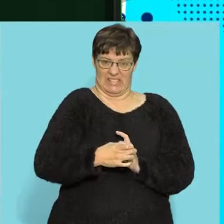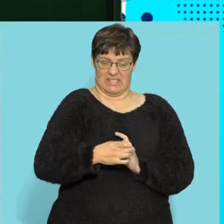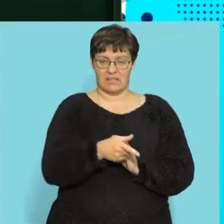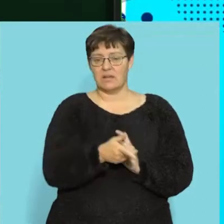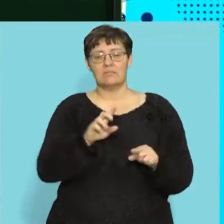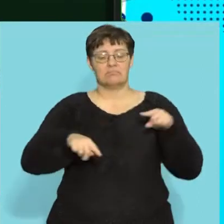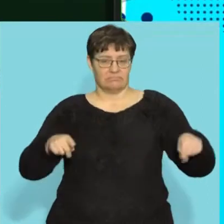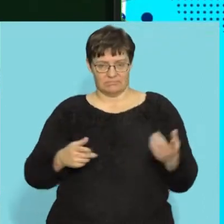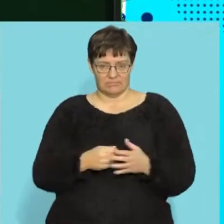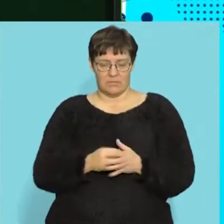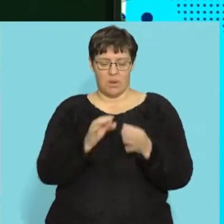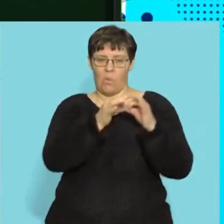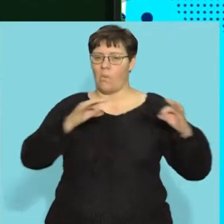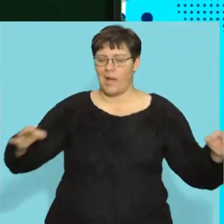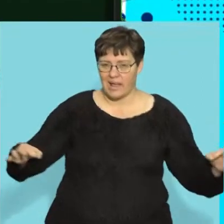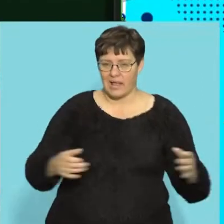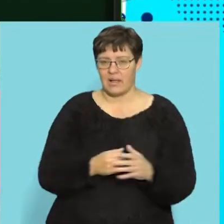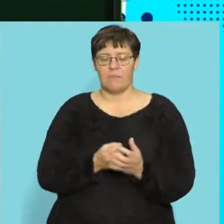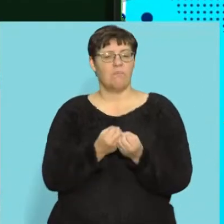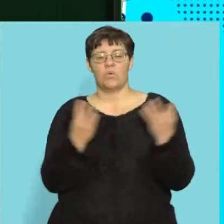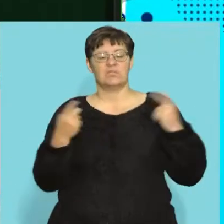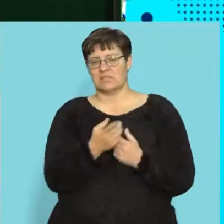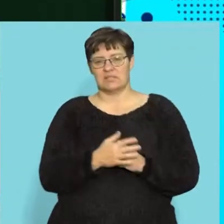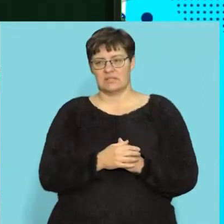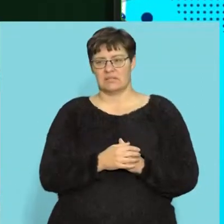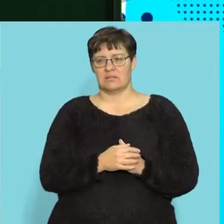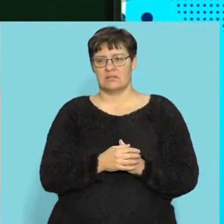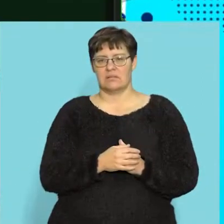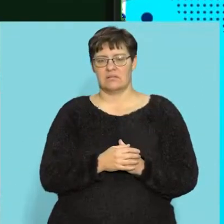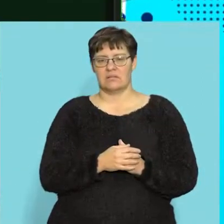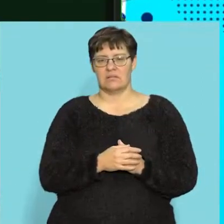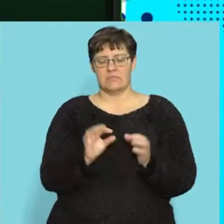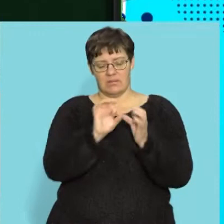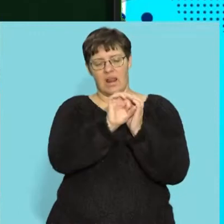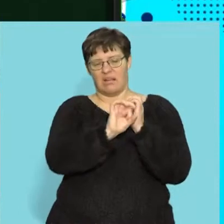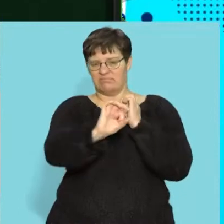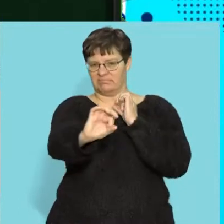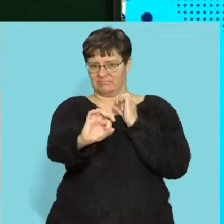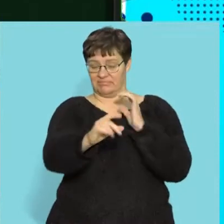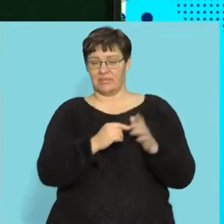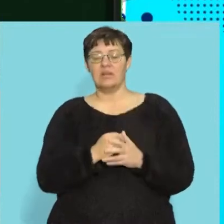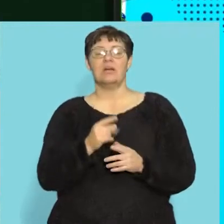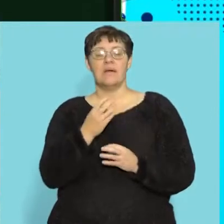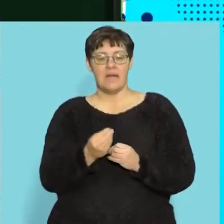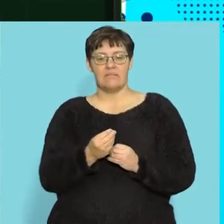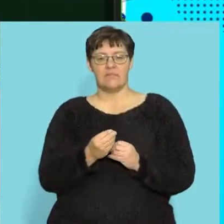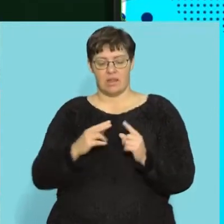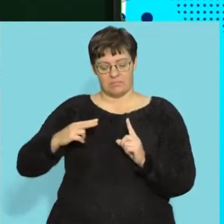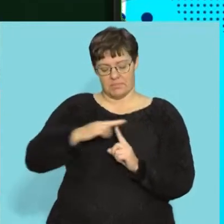wire. In most cases, it is cylindrical in shape. Then when we talk of diameter, we're talking about the